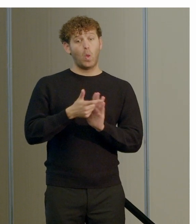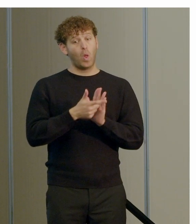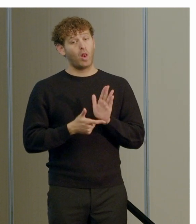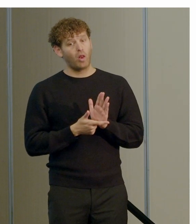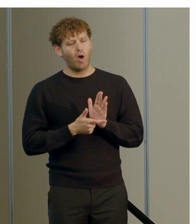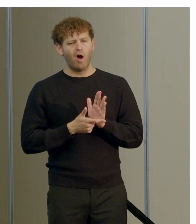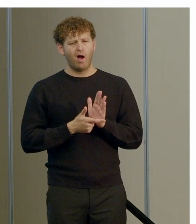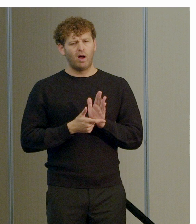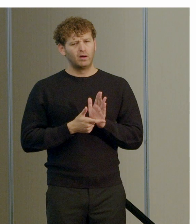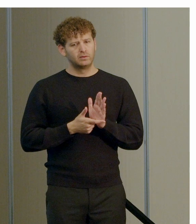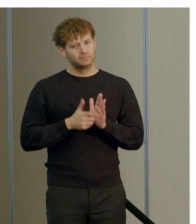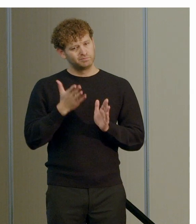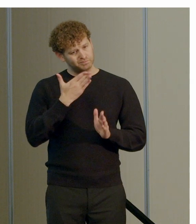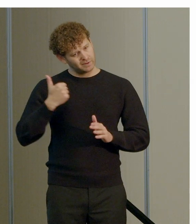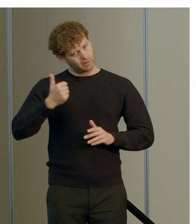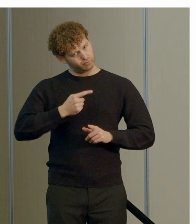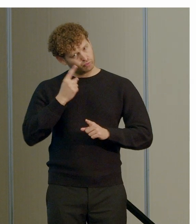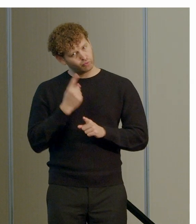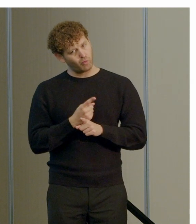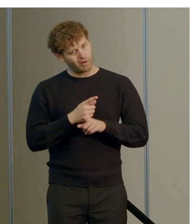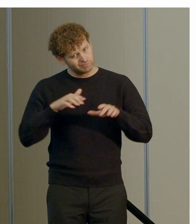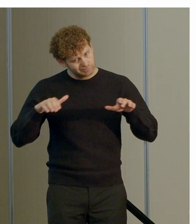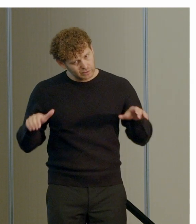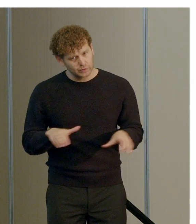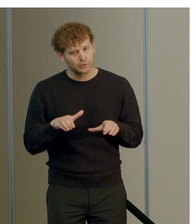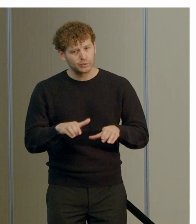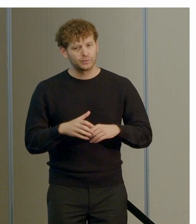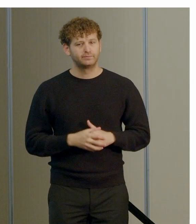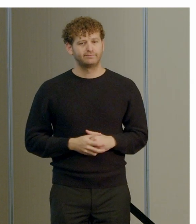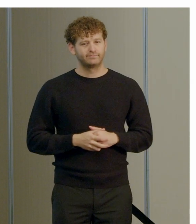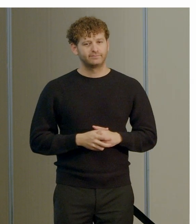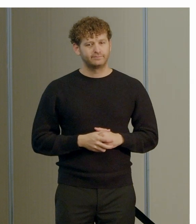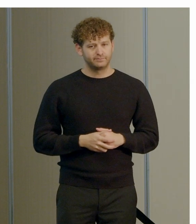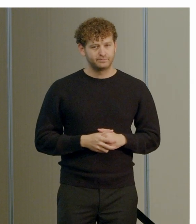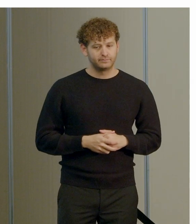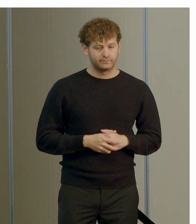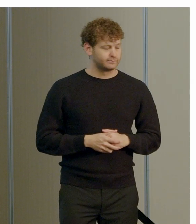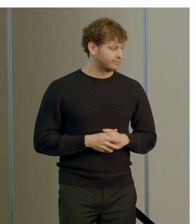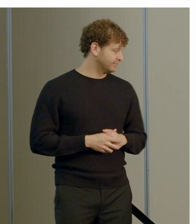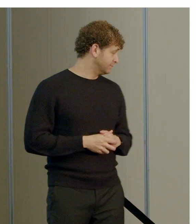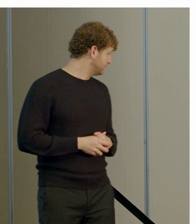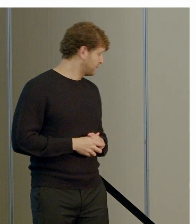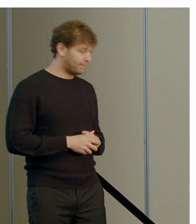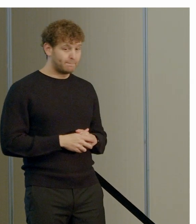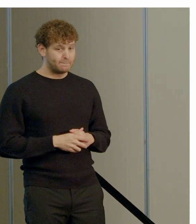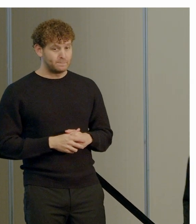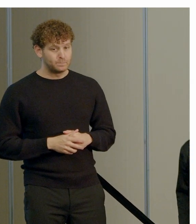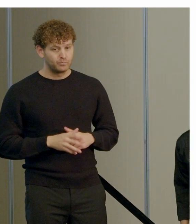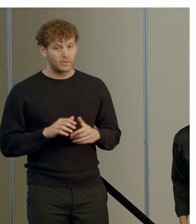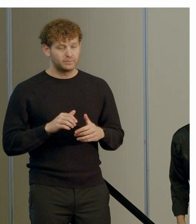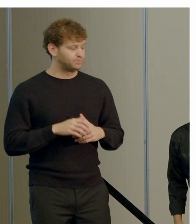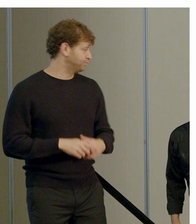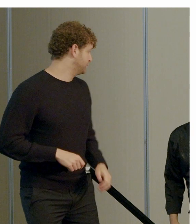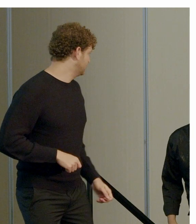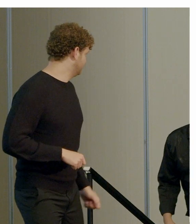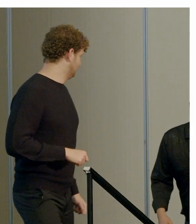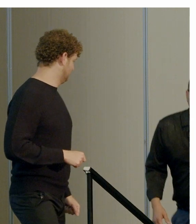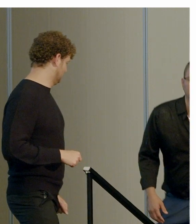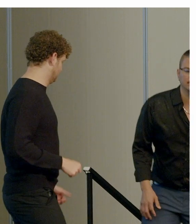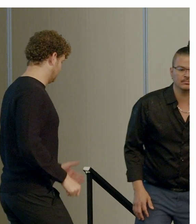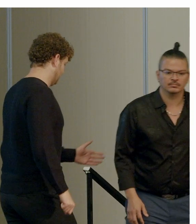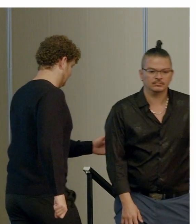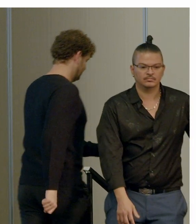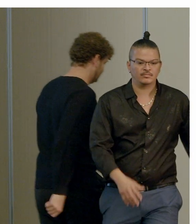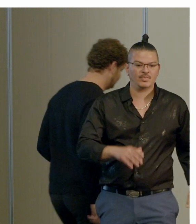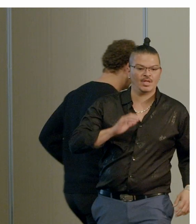And what does the industry outreach program mean? Well, under the accessibility community of practice, we actually have